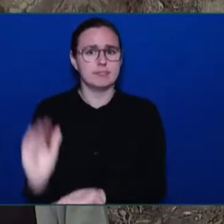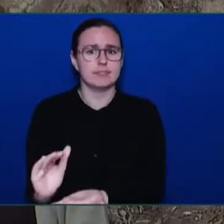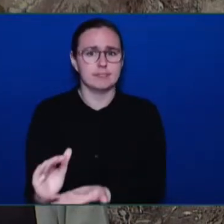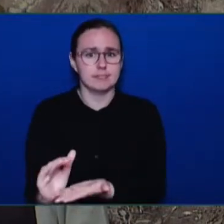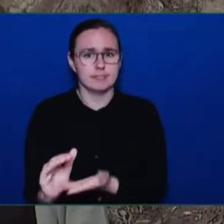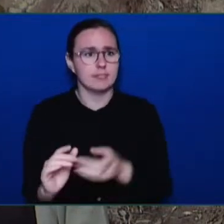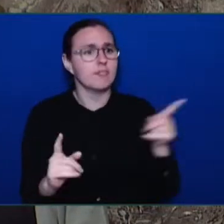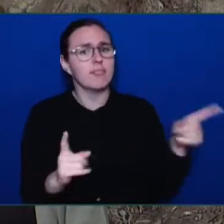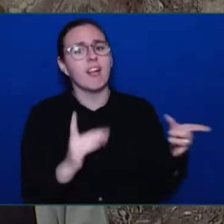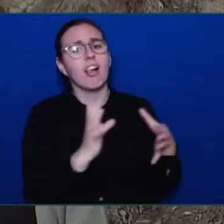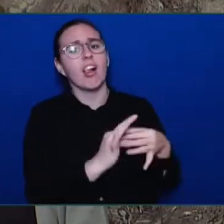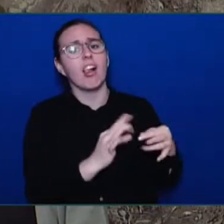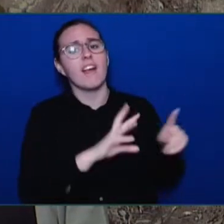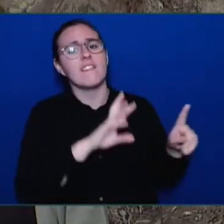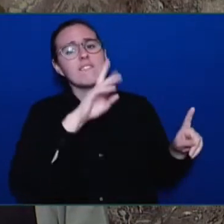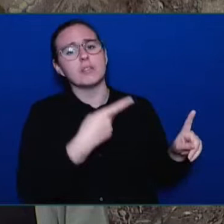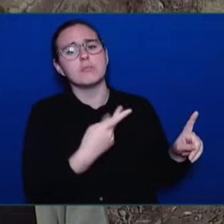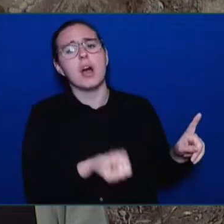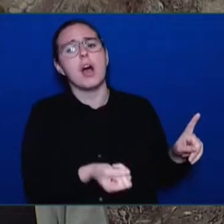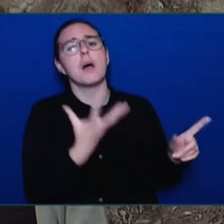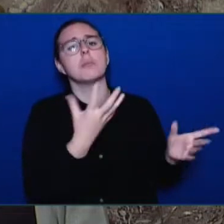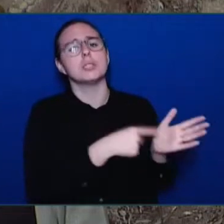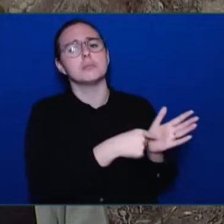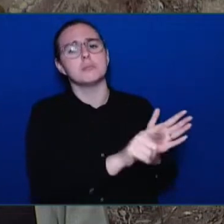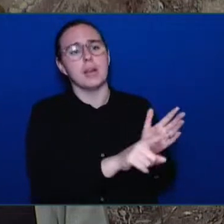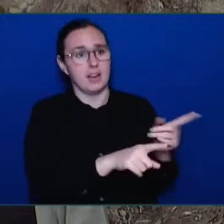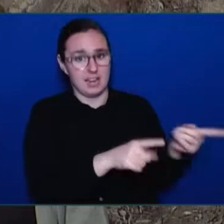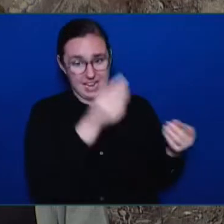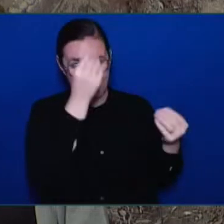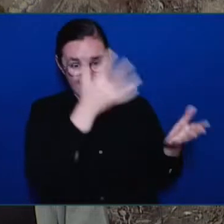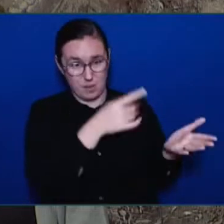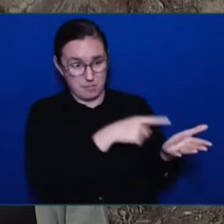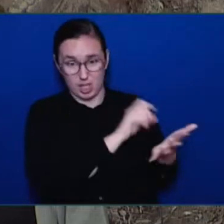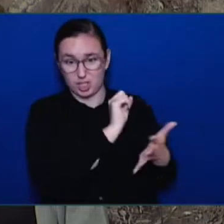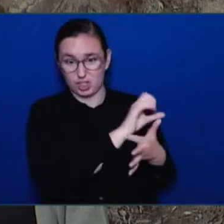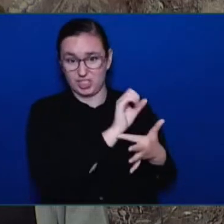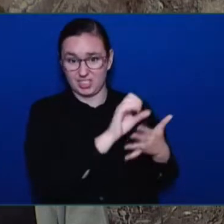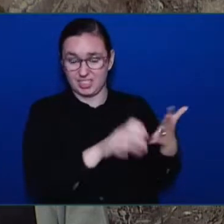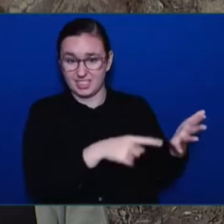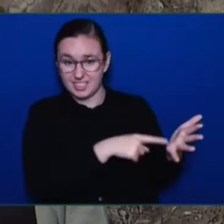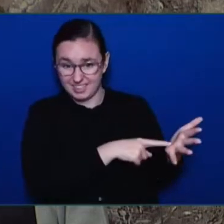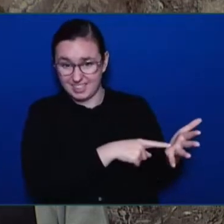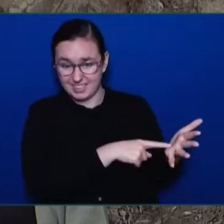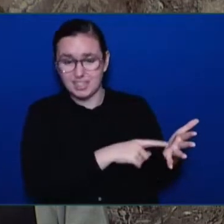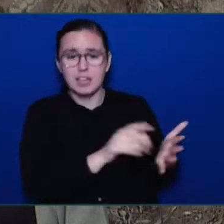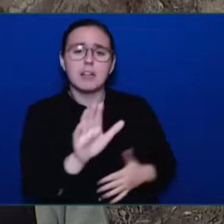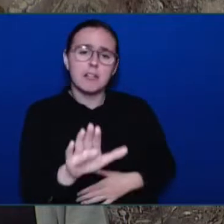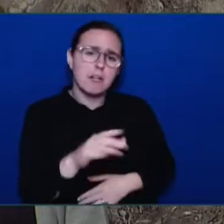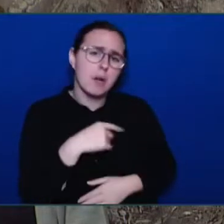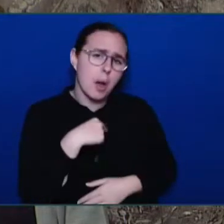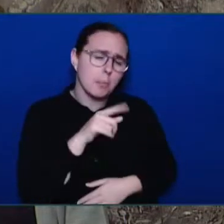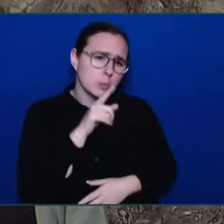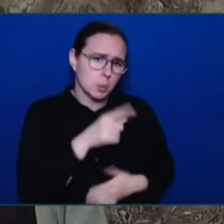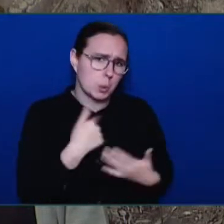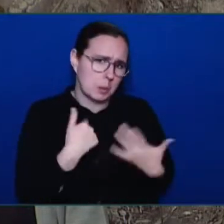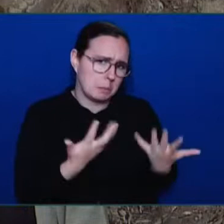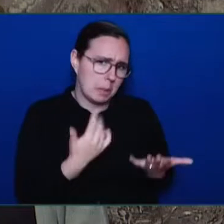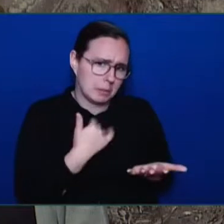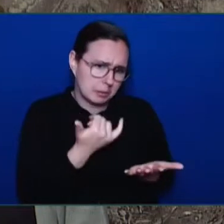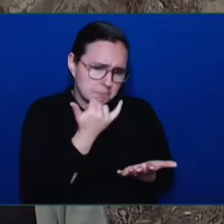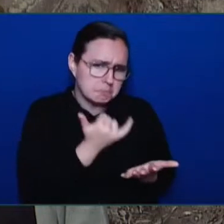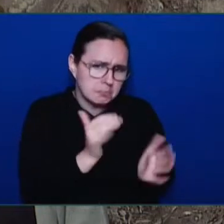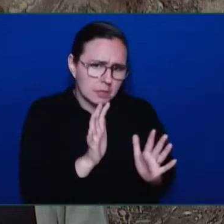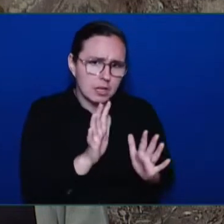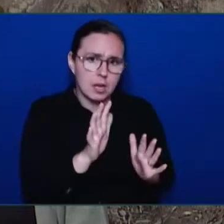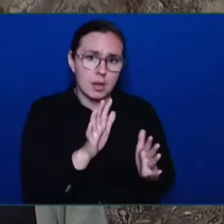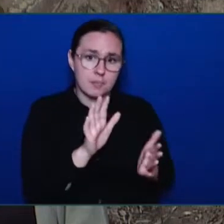information they provided, I'm sure inadvertently, was entirely incorrect, Honourable Speaker, entirely incorrect that they provided. In